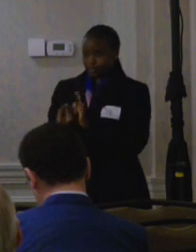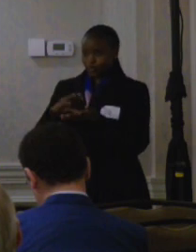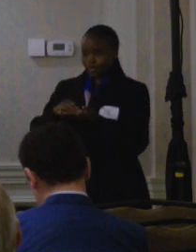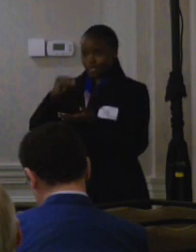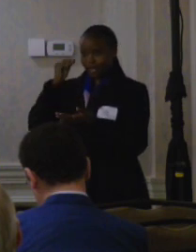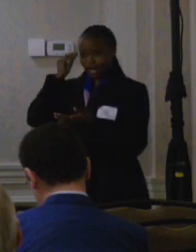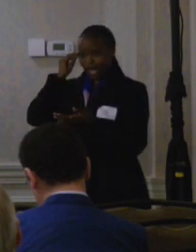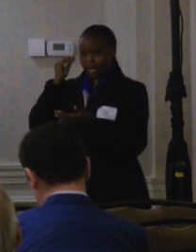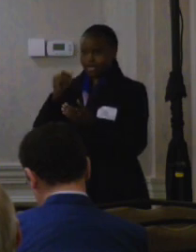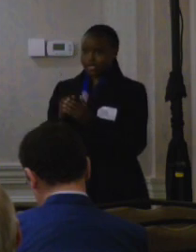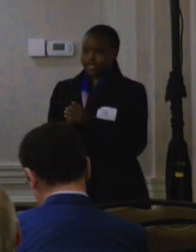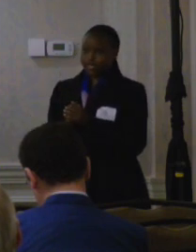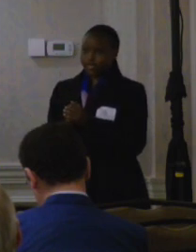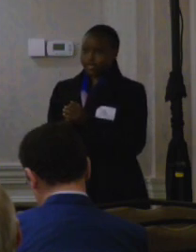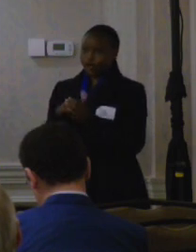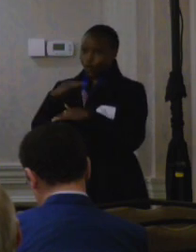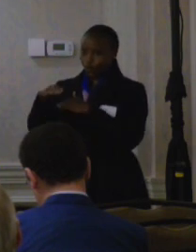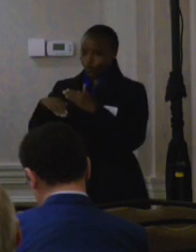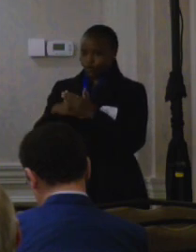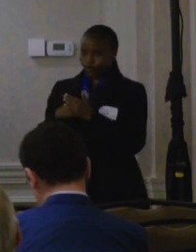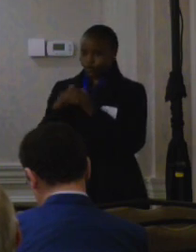learning overall.